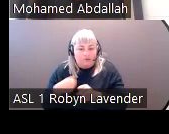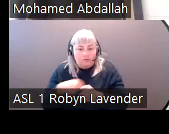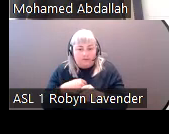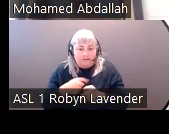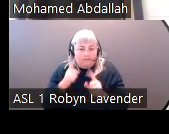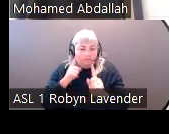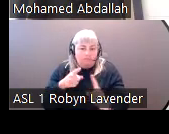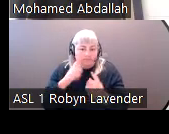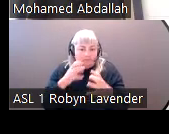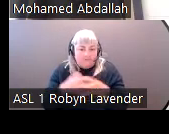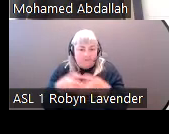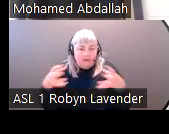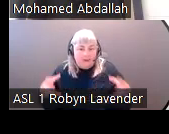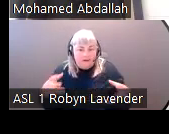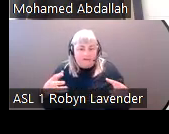a very high demand